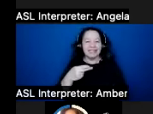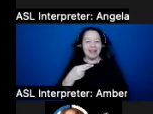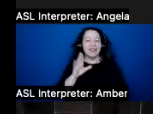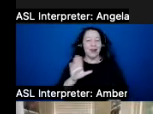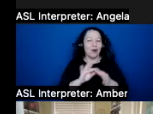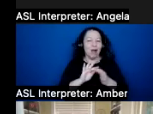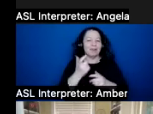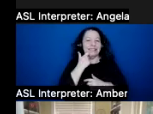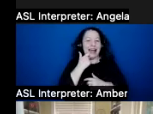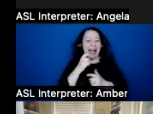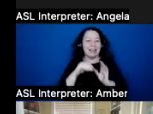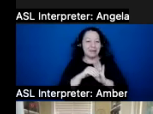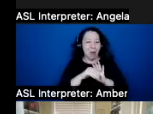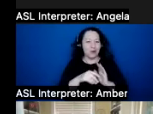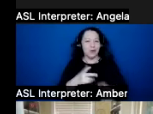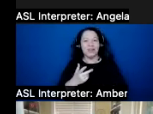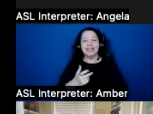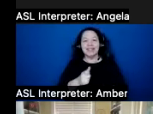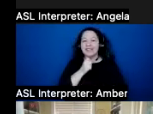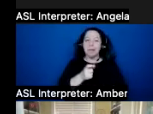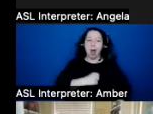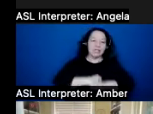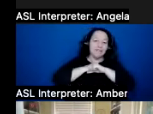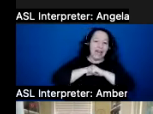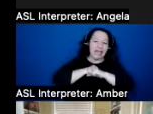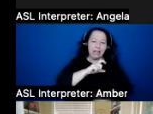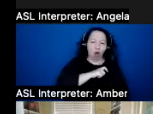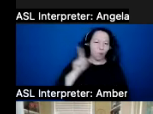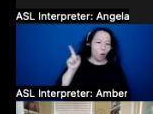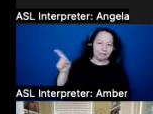module. Like, I'm not sticking up for law enforcement.